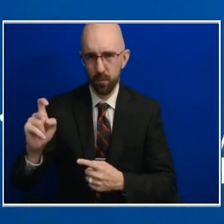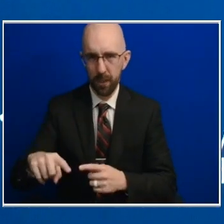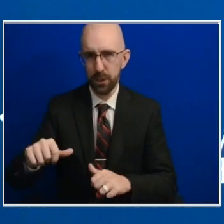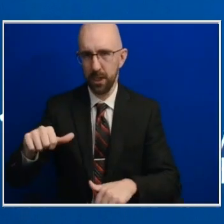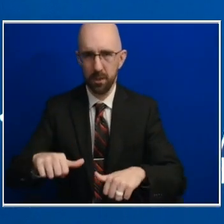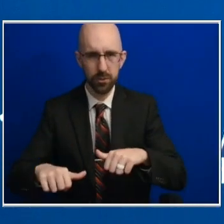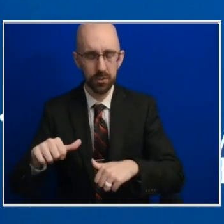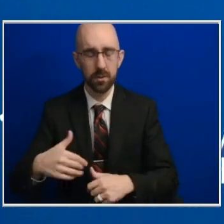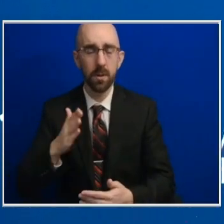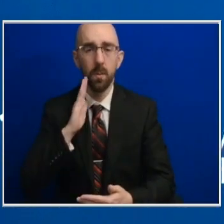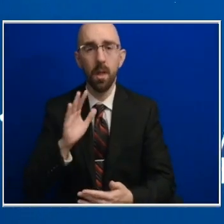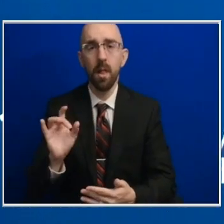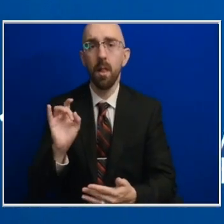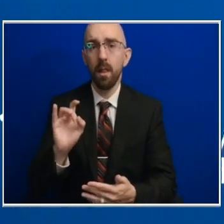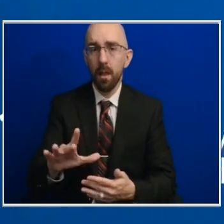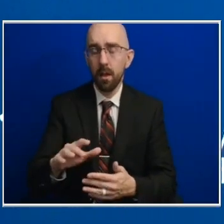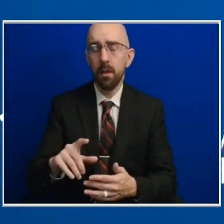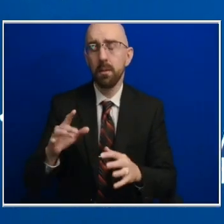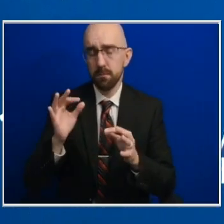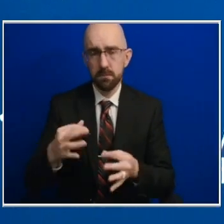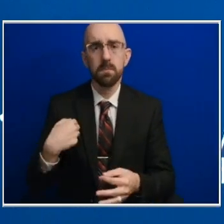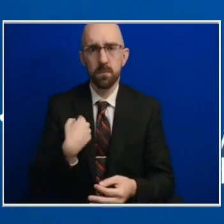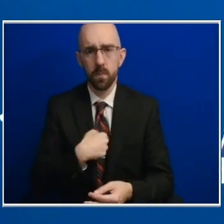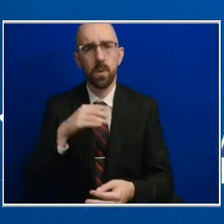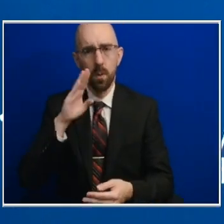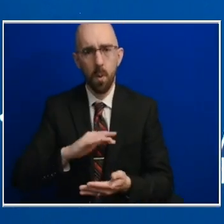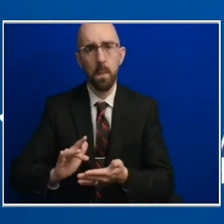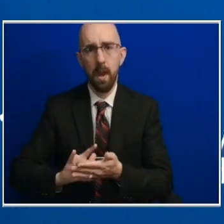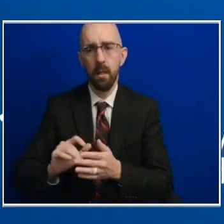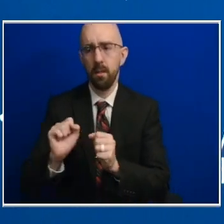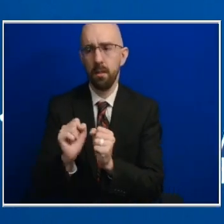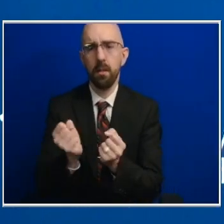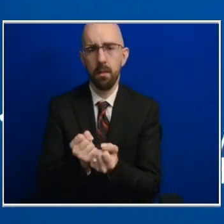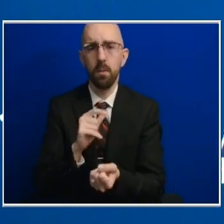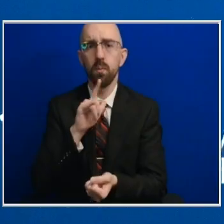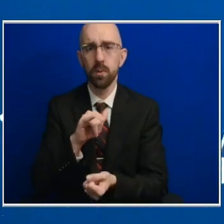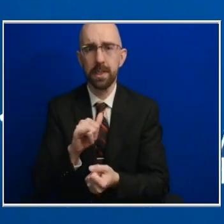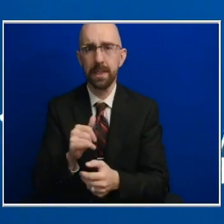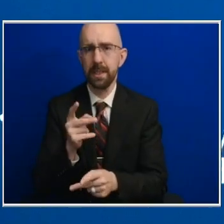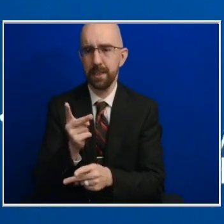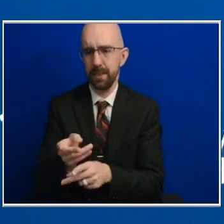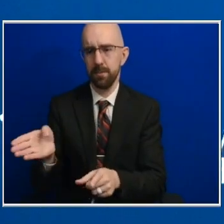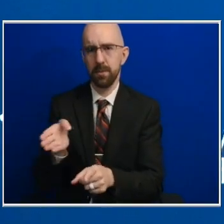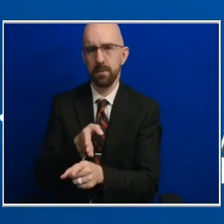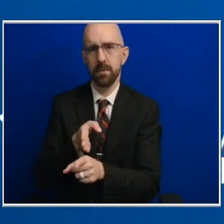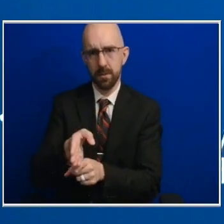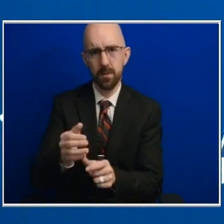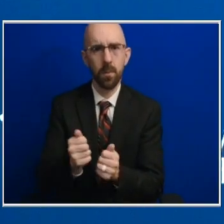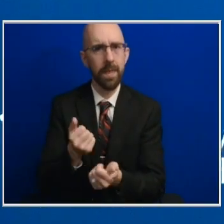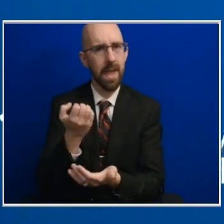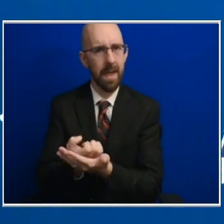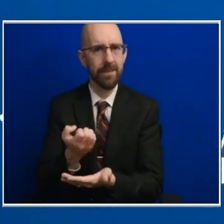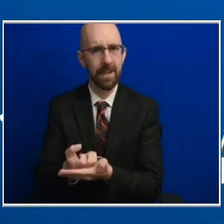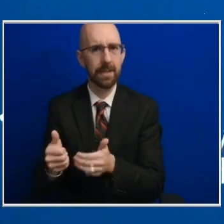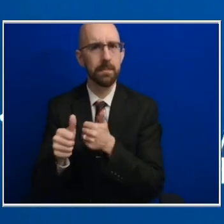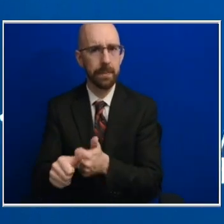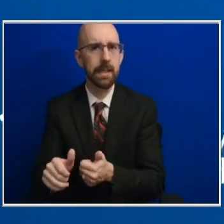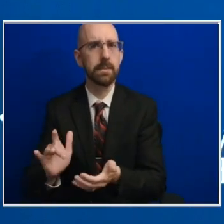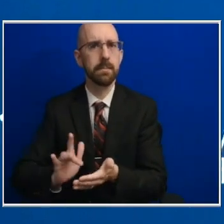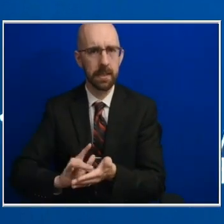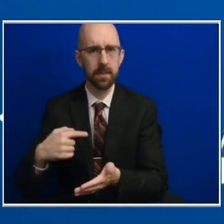that certainly we know that those medical societies are really keeping in line with evidence-based medicine. We have all been trained